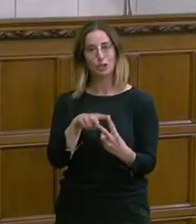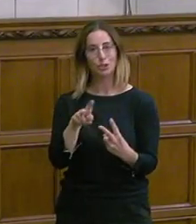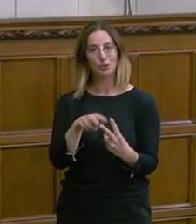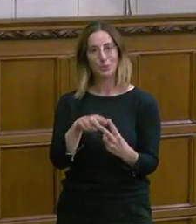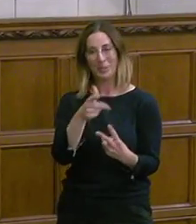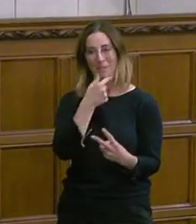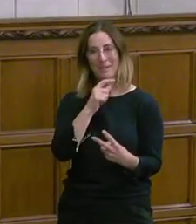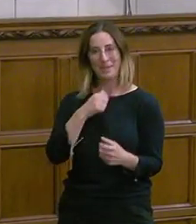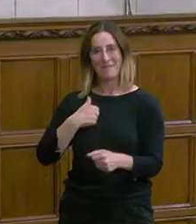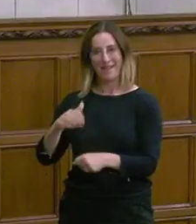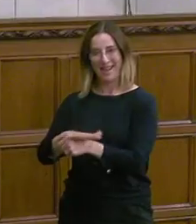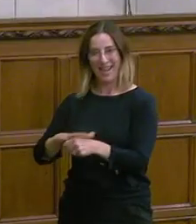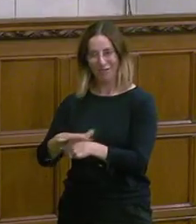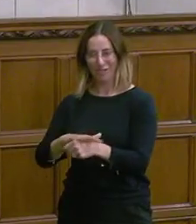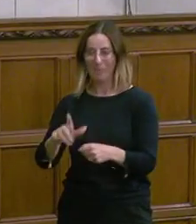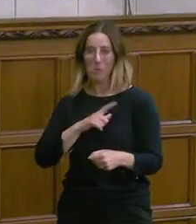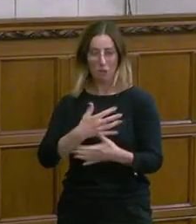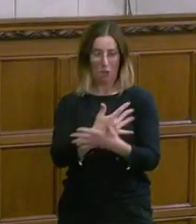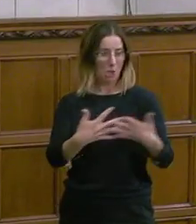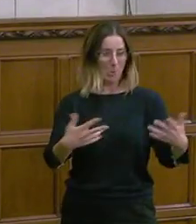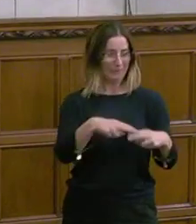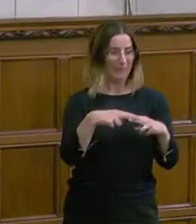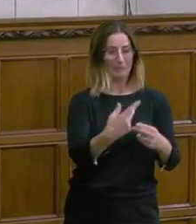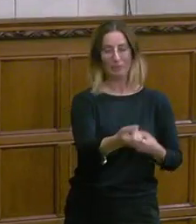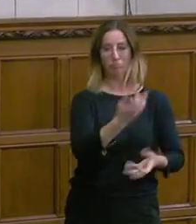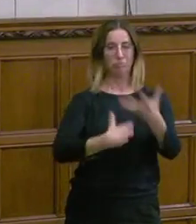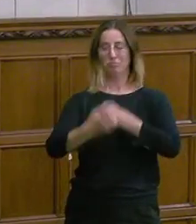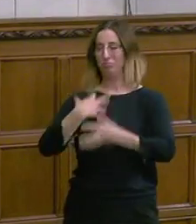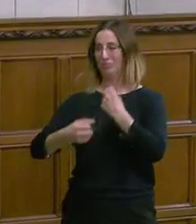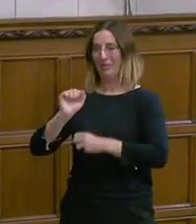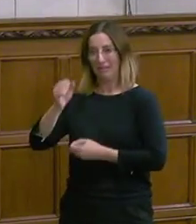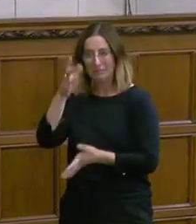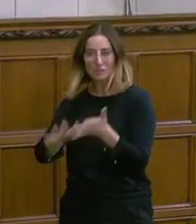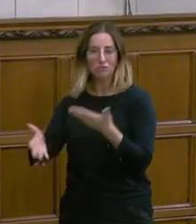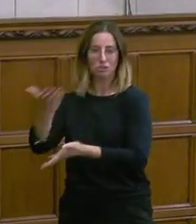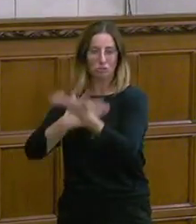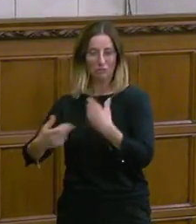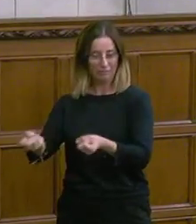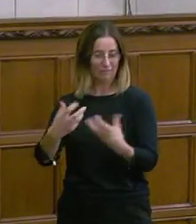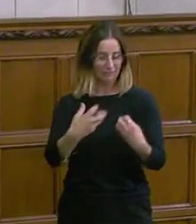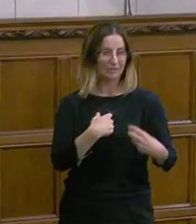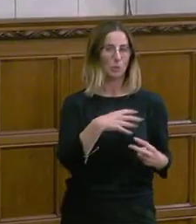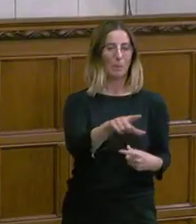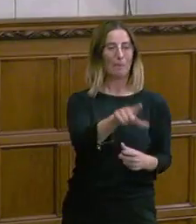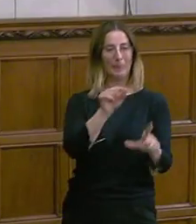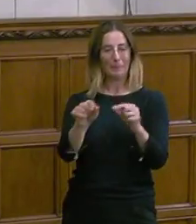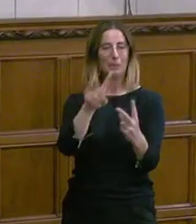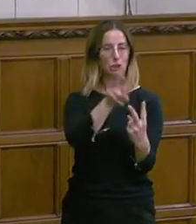picked at random from a number of families that got in touch, Mr. and Mrs. Ward and Mr. and Mrs. Bolton, and I'm going to spend the rest of my